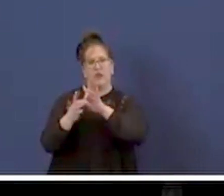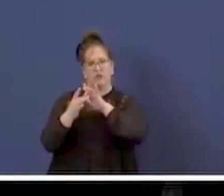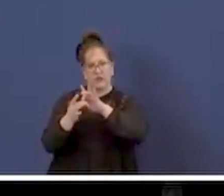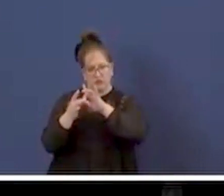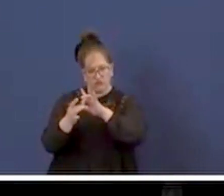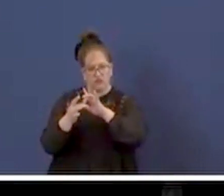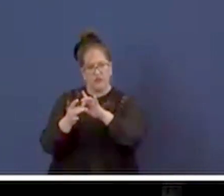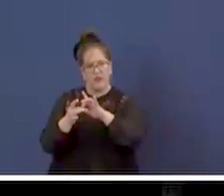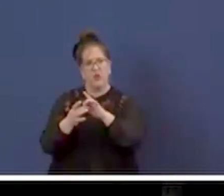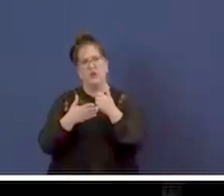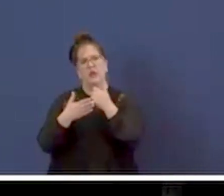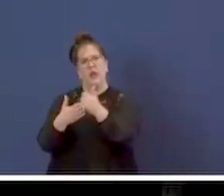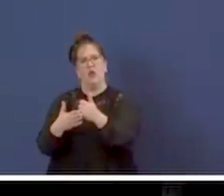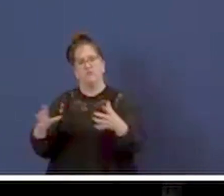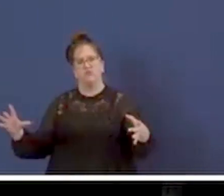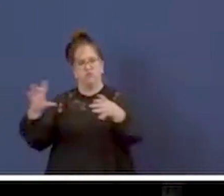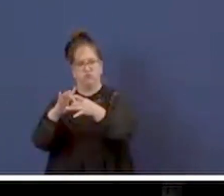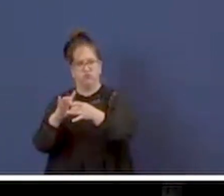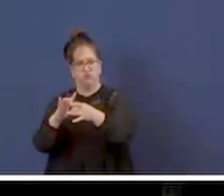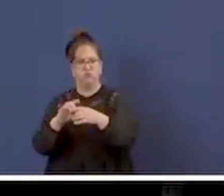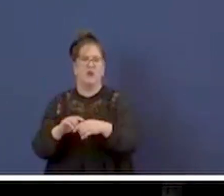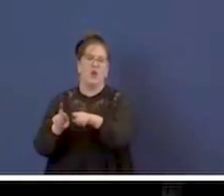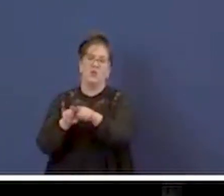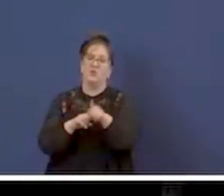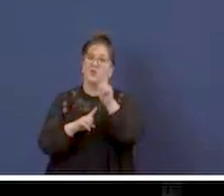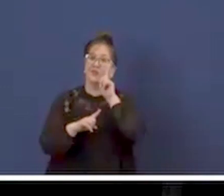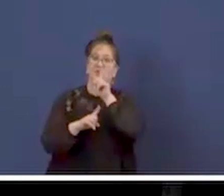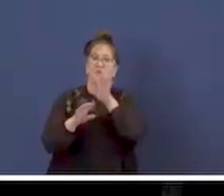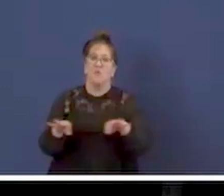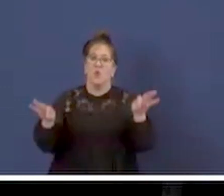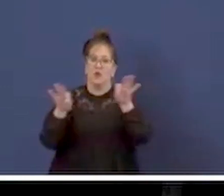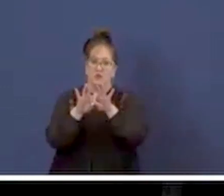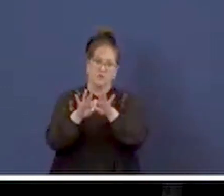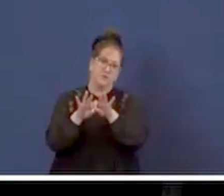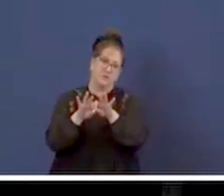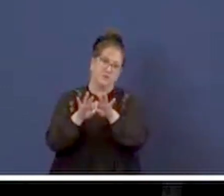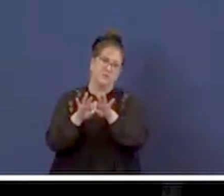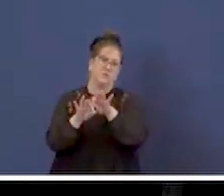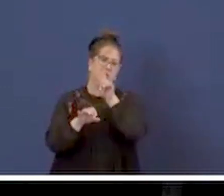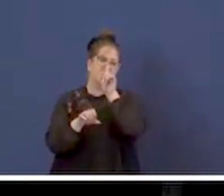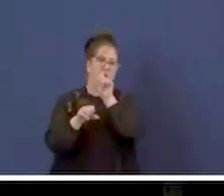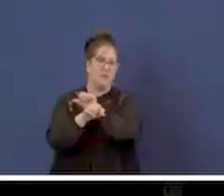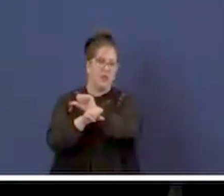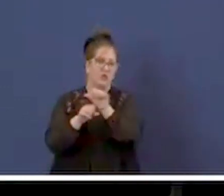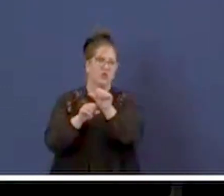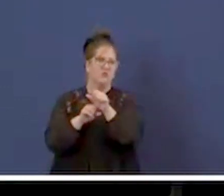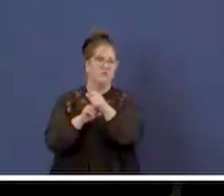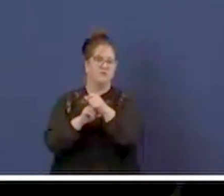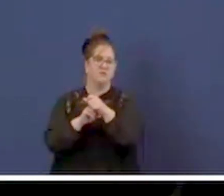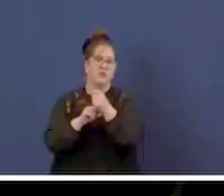help to bridge that gap. And I also think it's really important to make sure that you understand